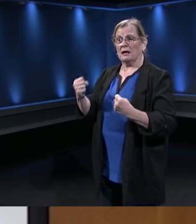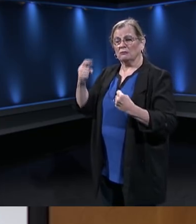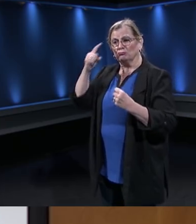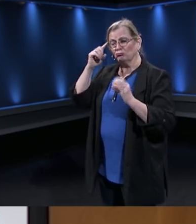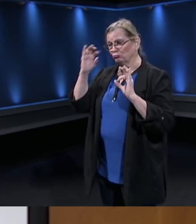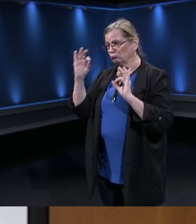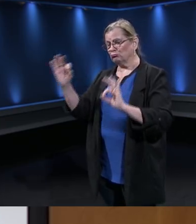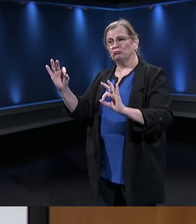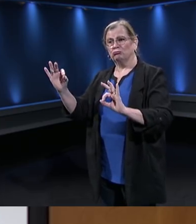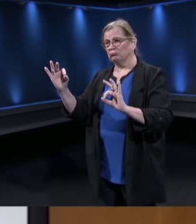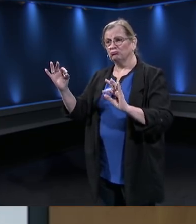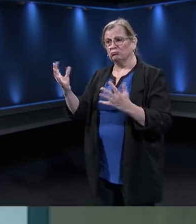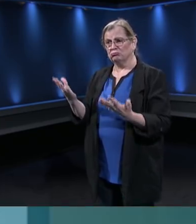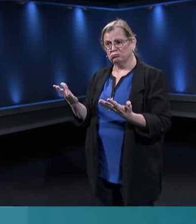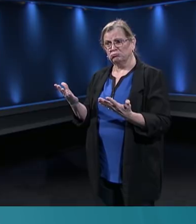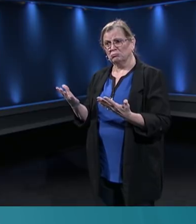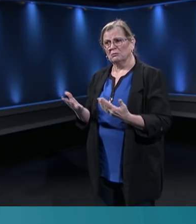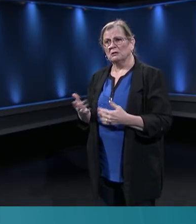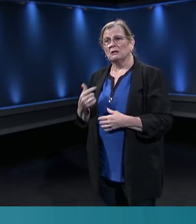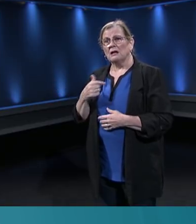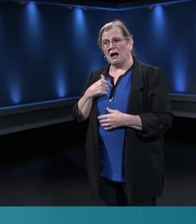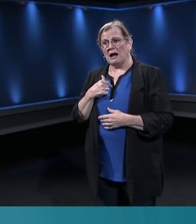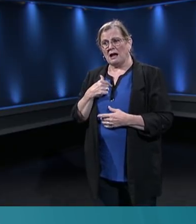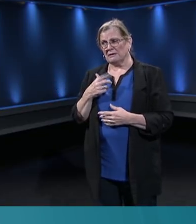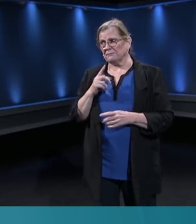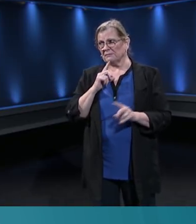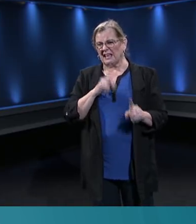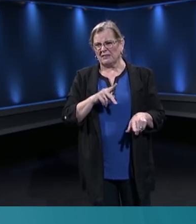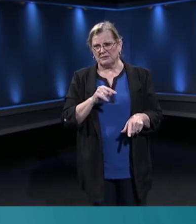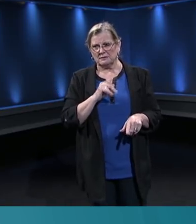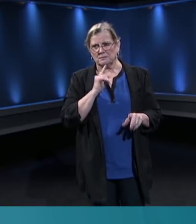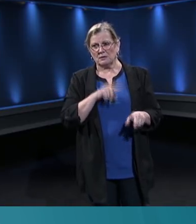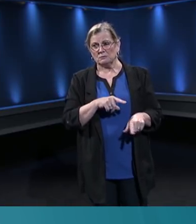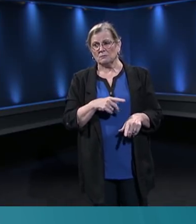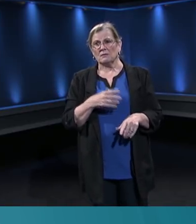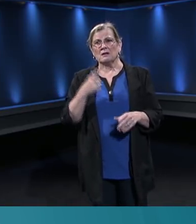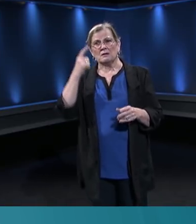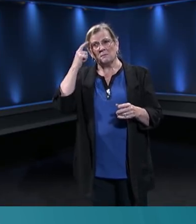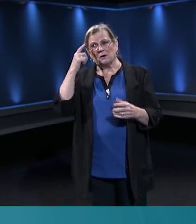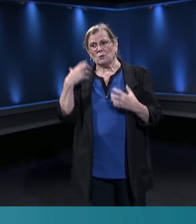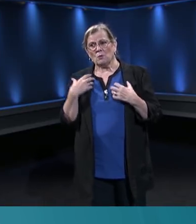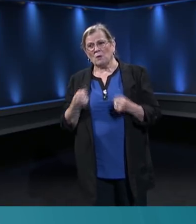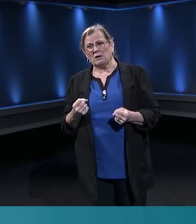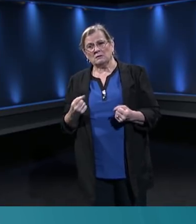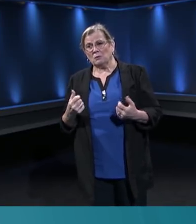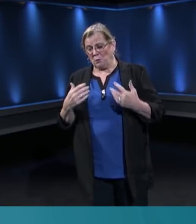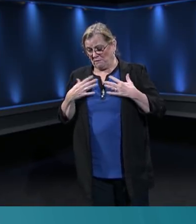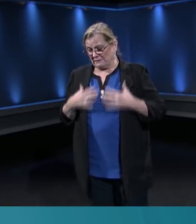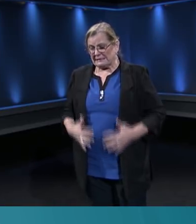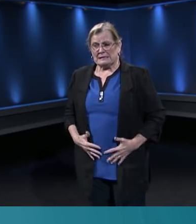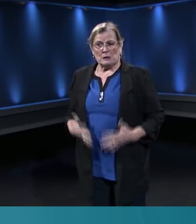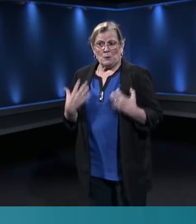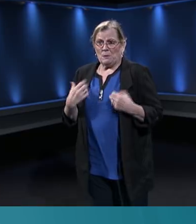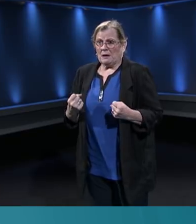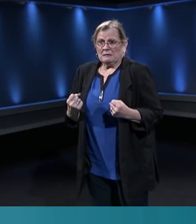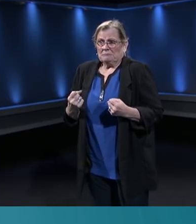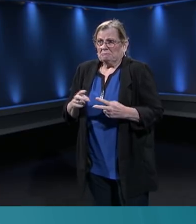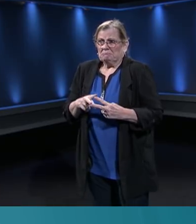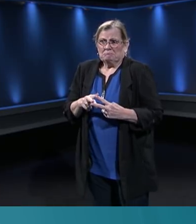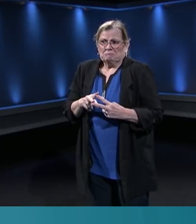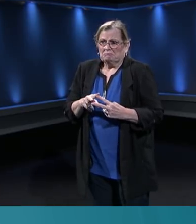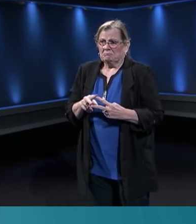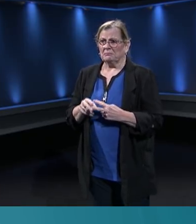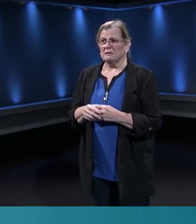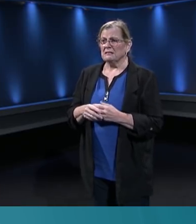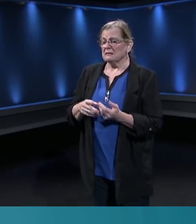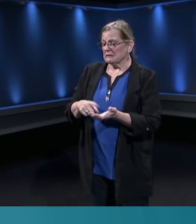I often compare the continuum of mental wellness to that of our physical health, right? Sometimes we may get